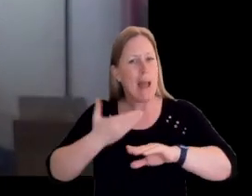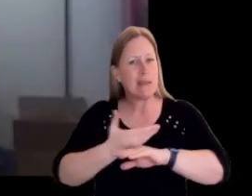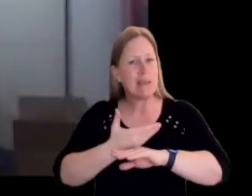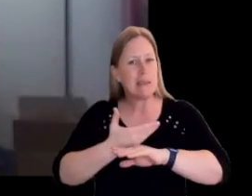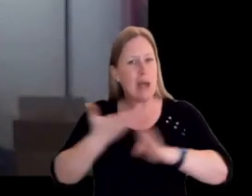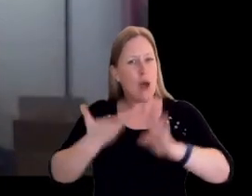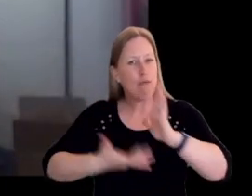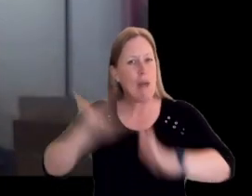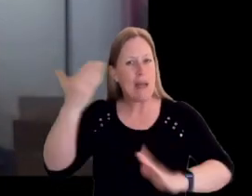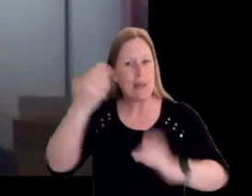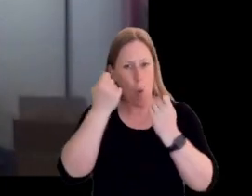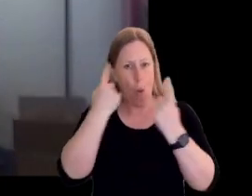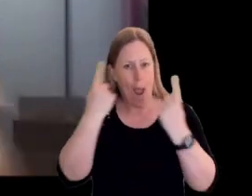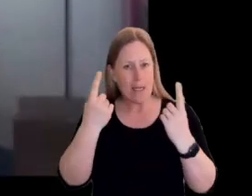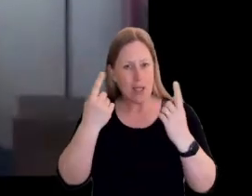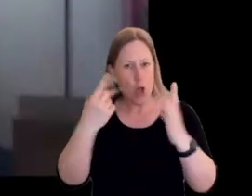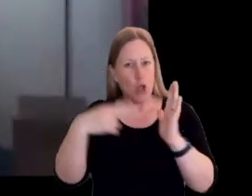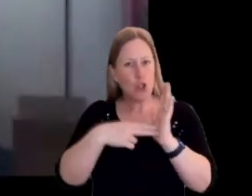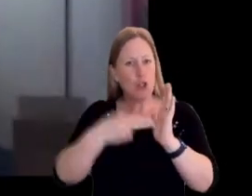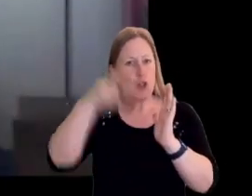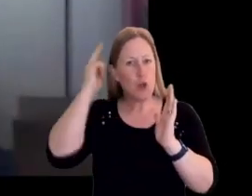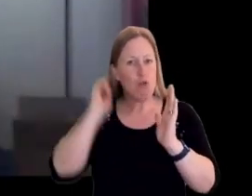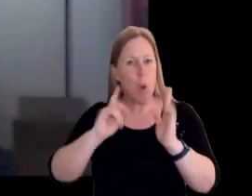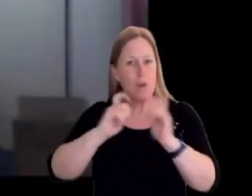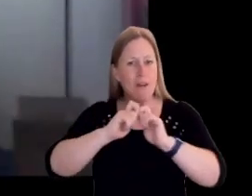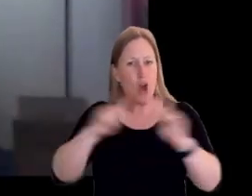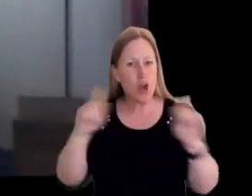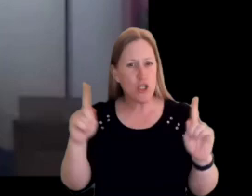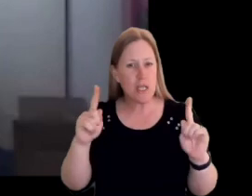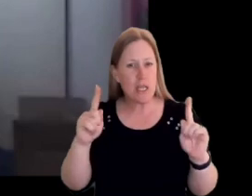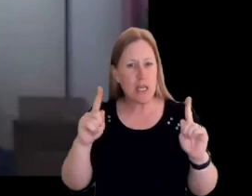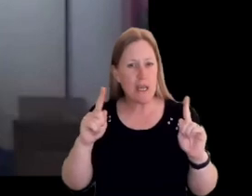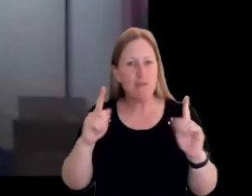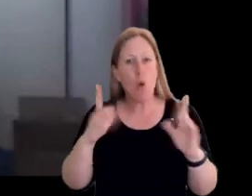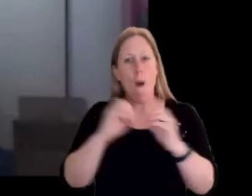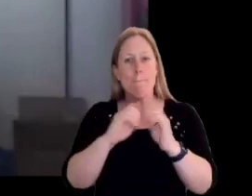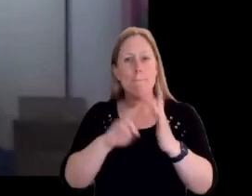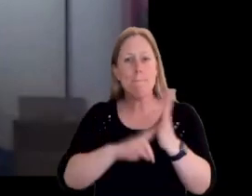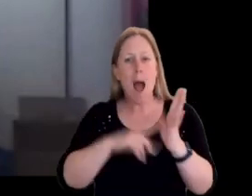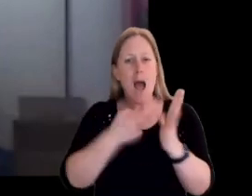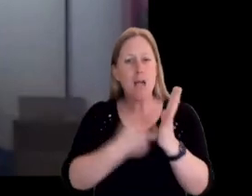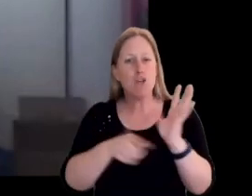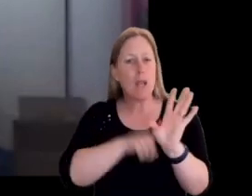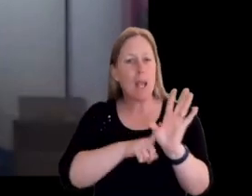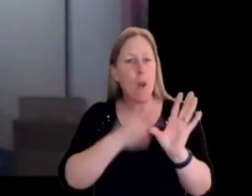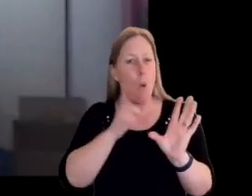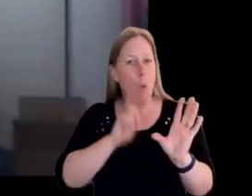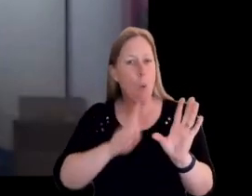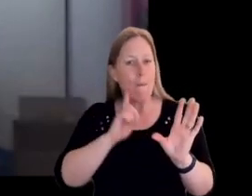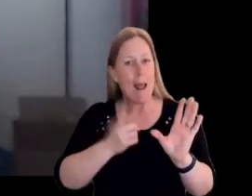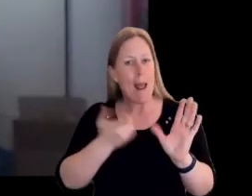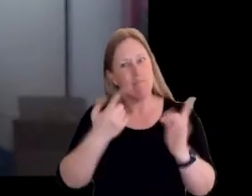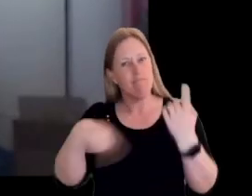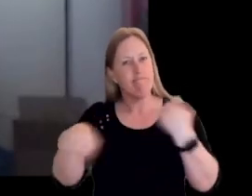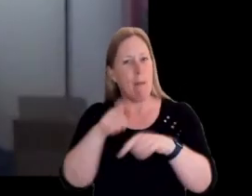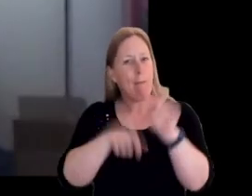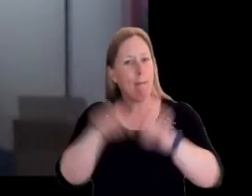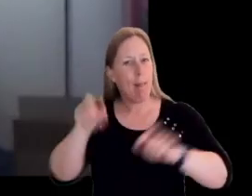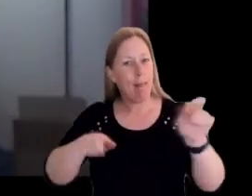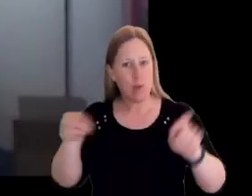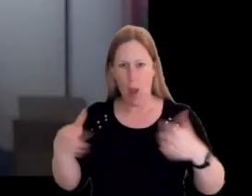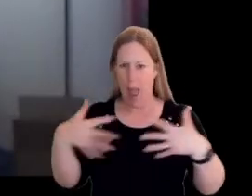awareness of neurodivergency in women and non-binary people. We're going to chat about what the public can do to support people